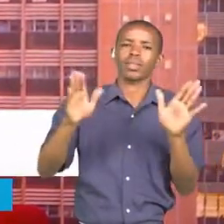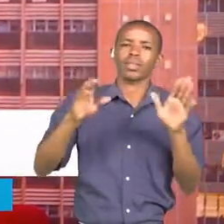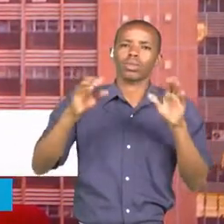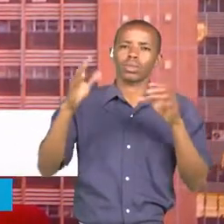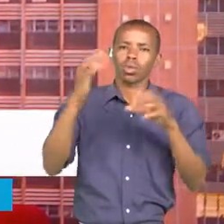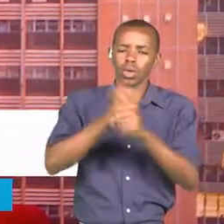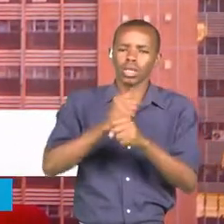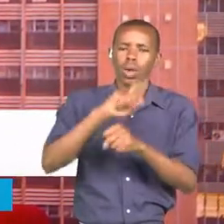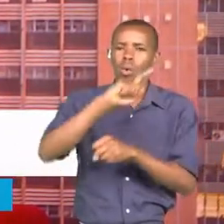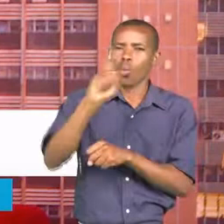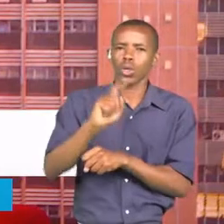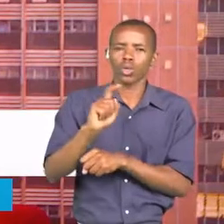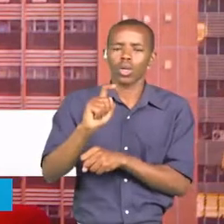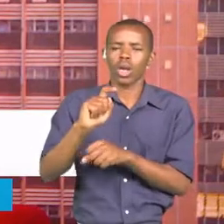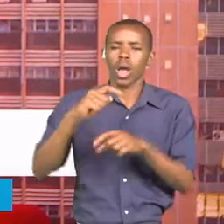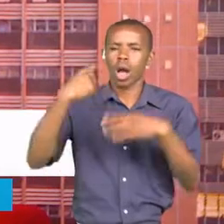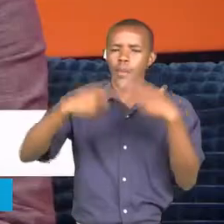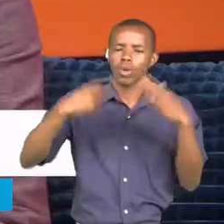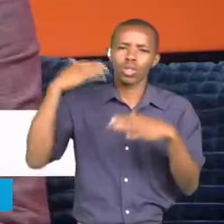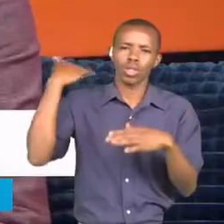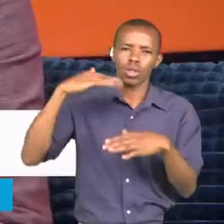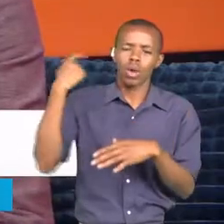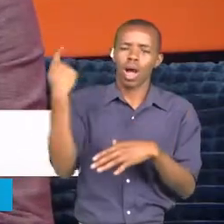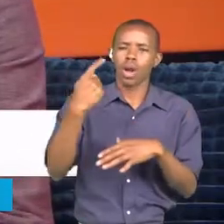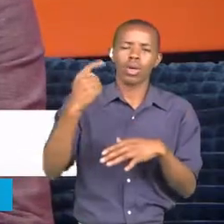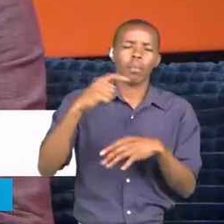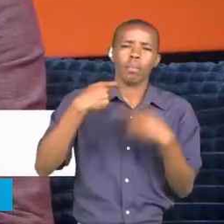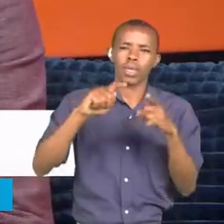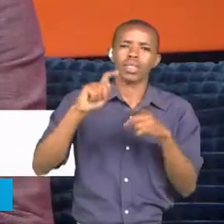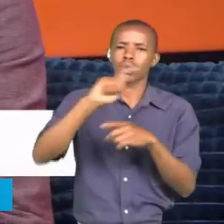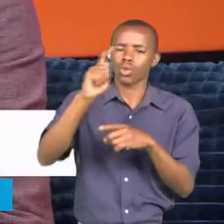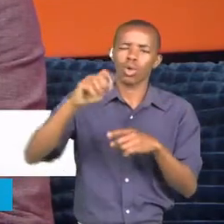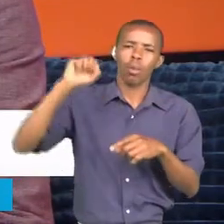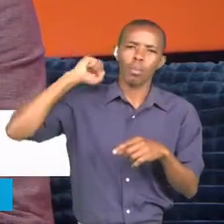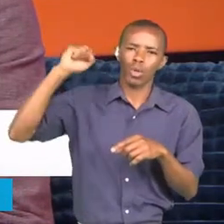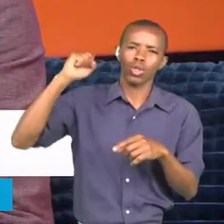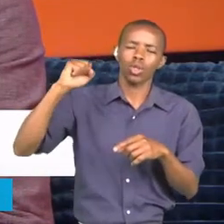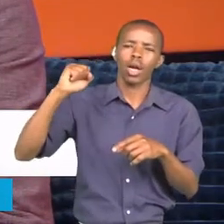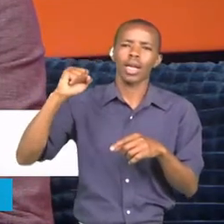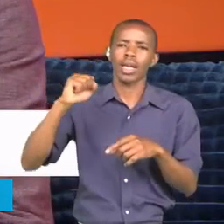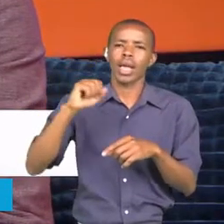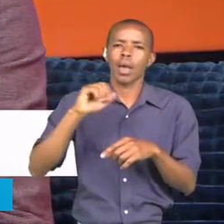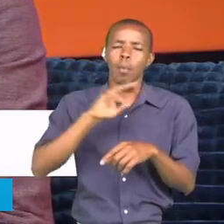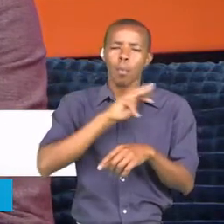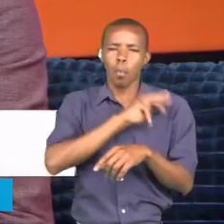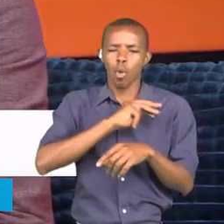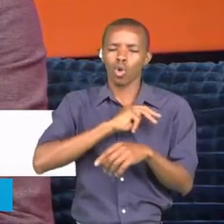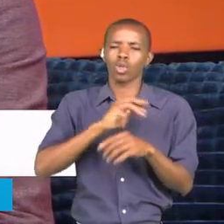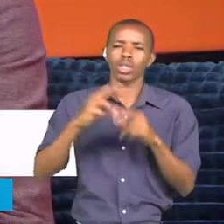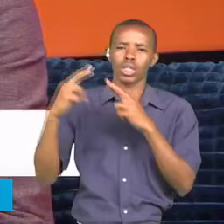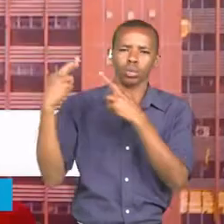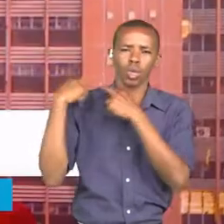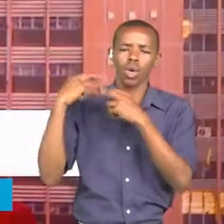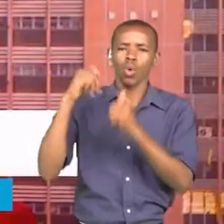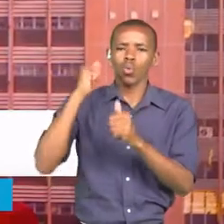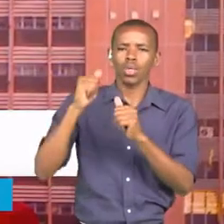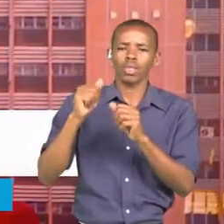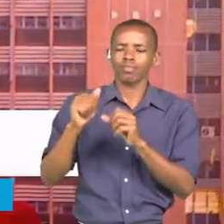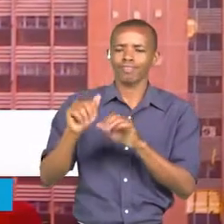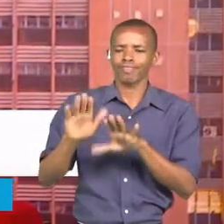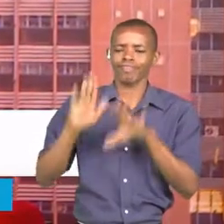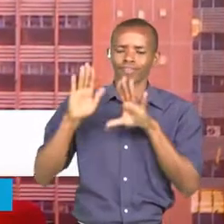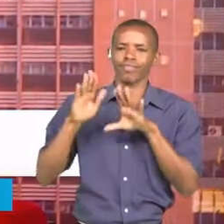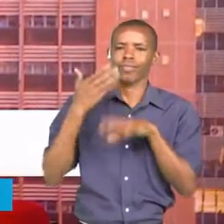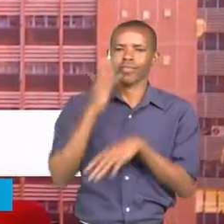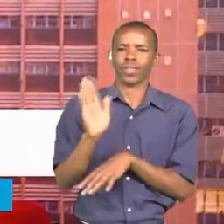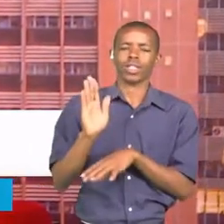not a question of criminality alone. Mm-hmm. It's a question of political and moral responsibility, okay, which they've run away from. Mm-hmm. There is